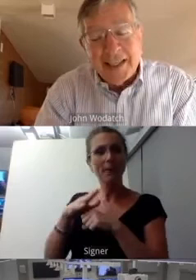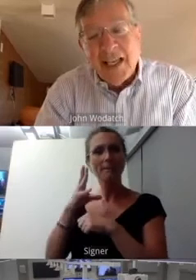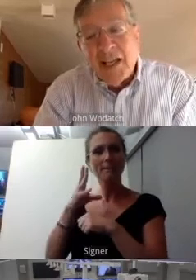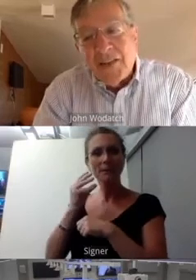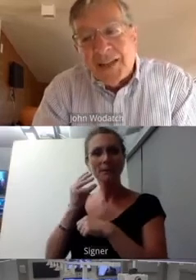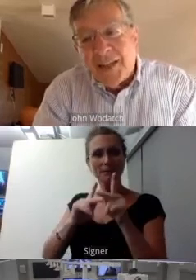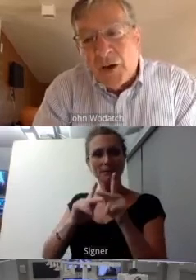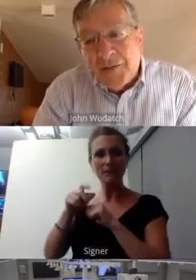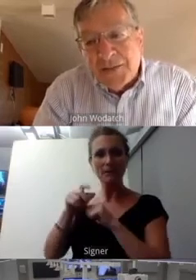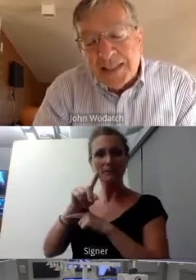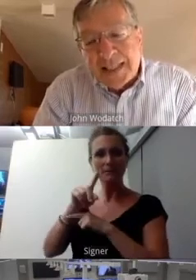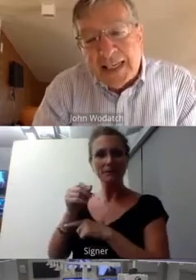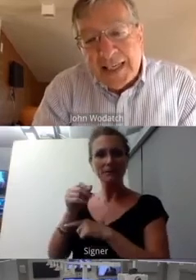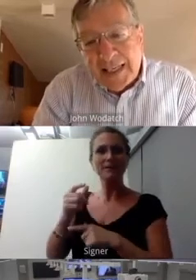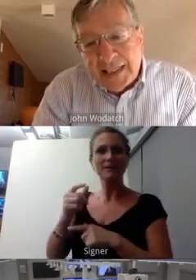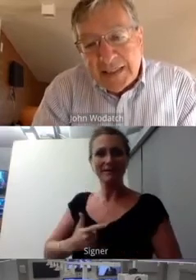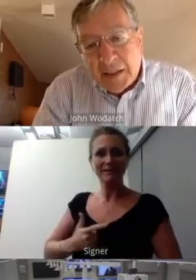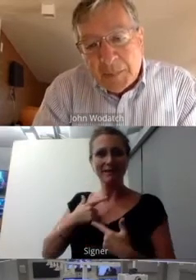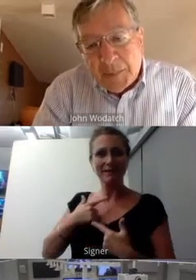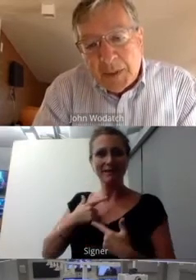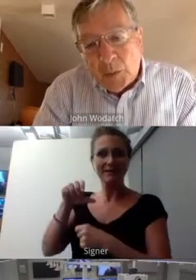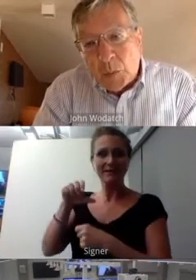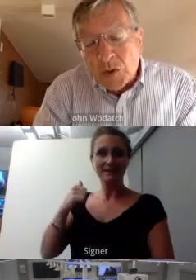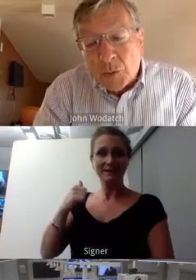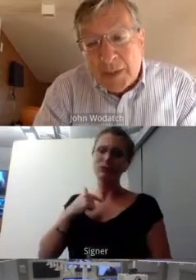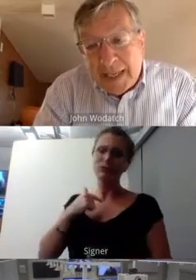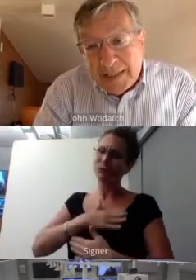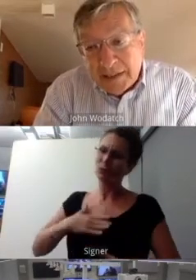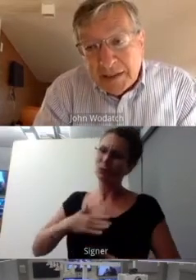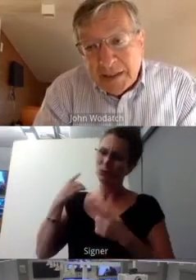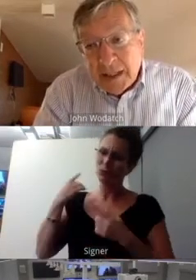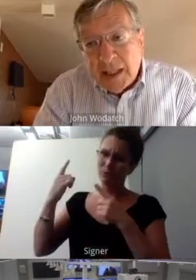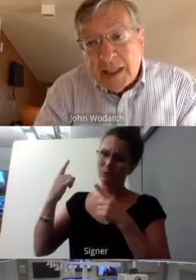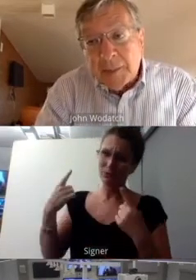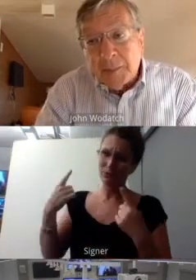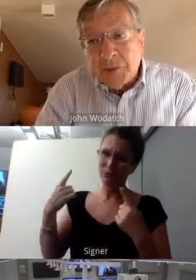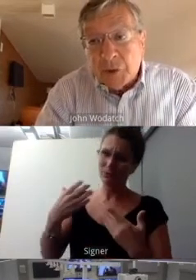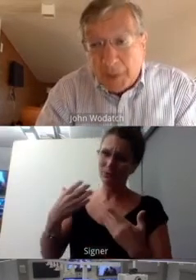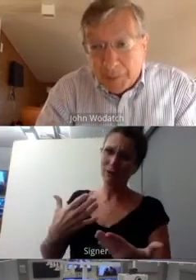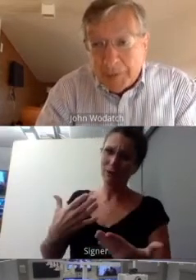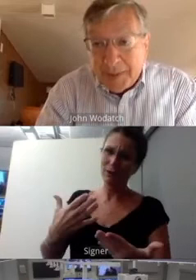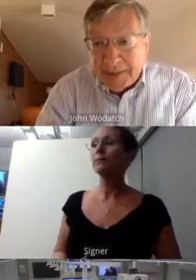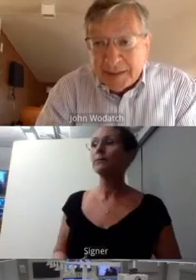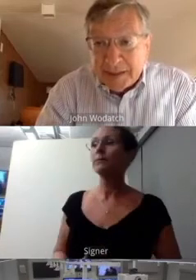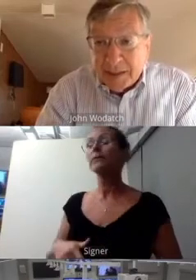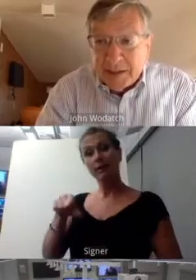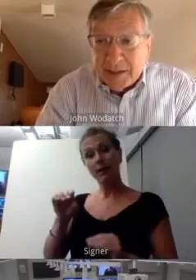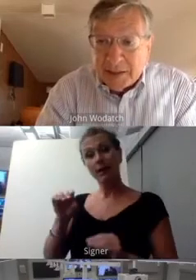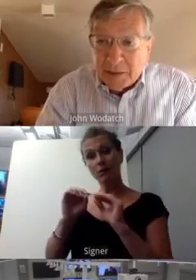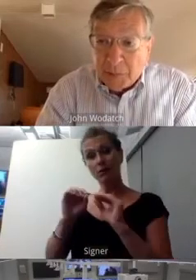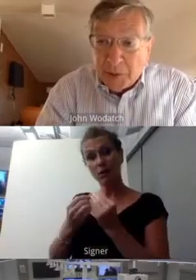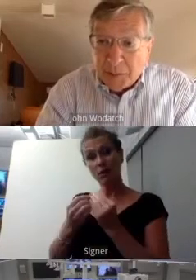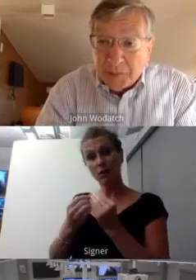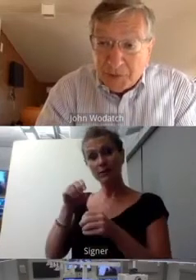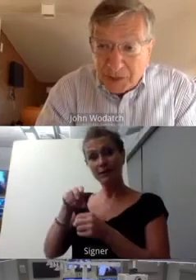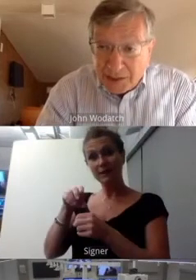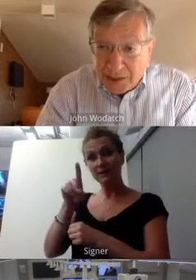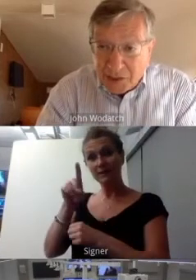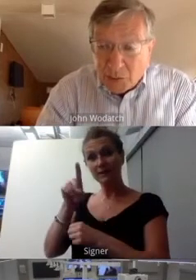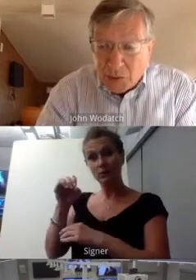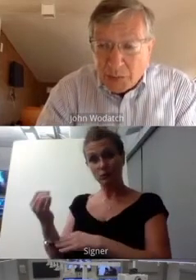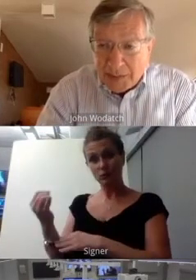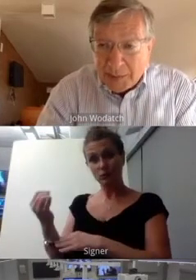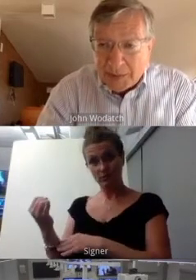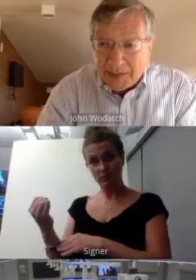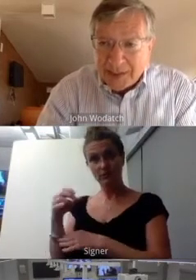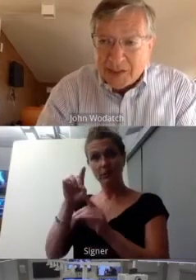The office that I headed up was created to implement the Department of Justice's